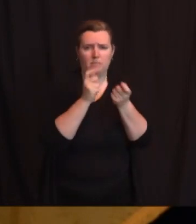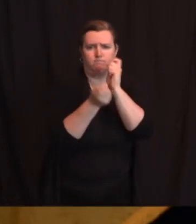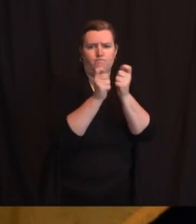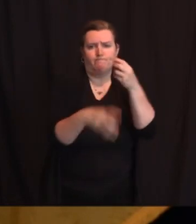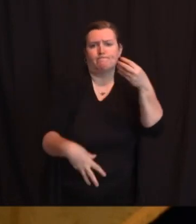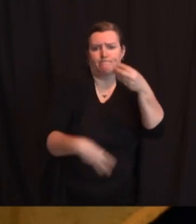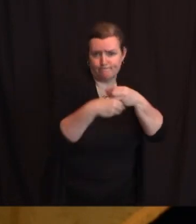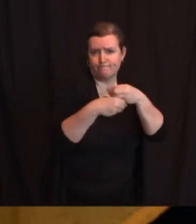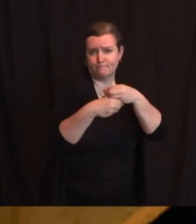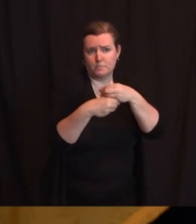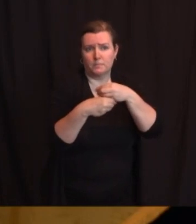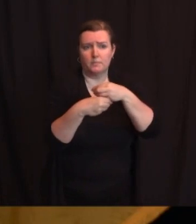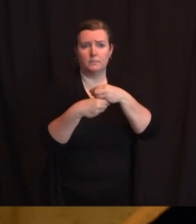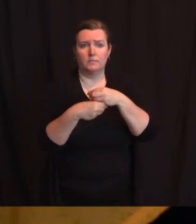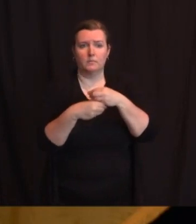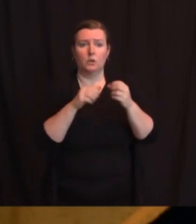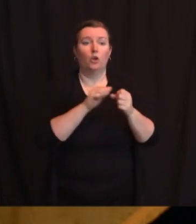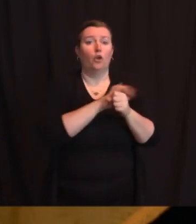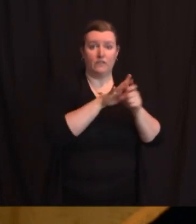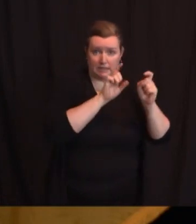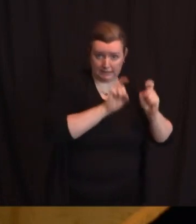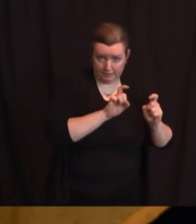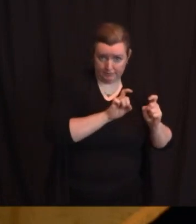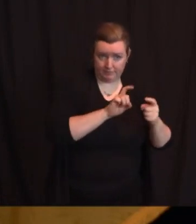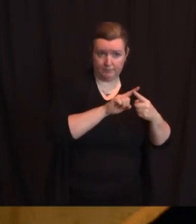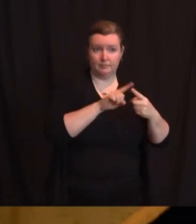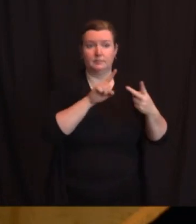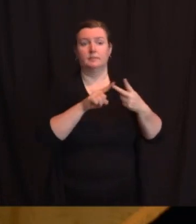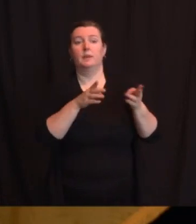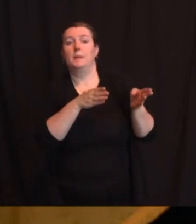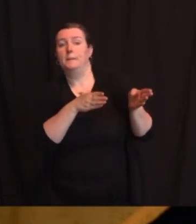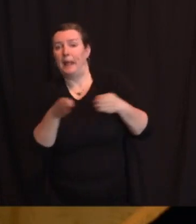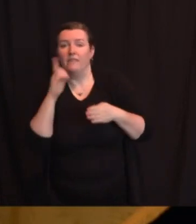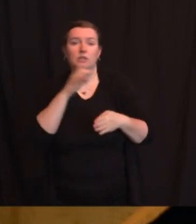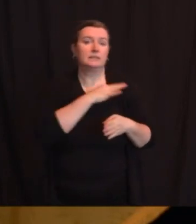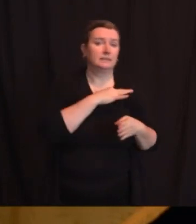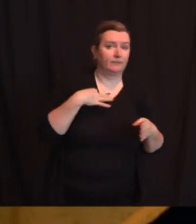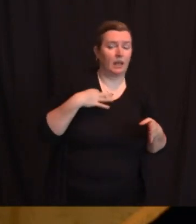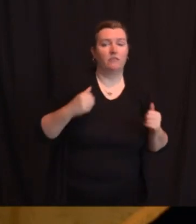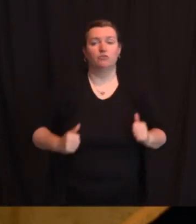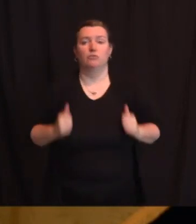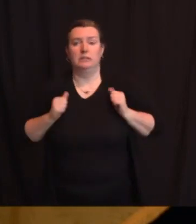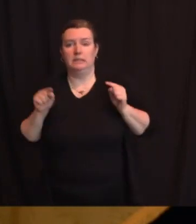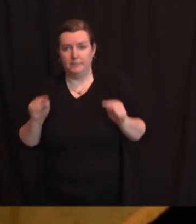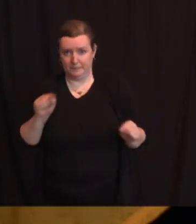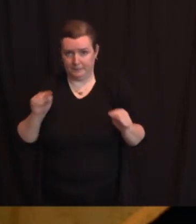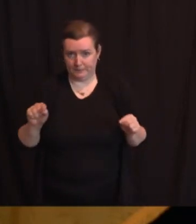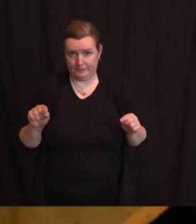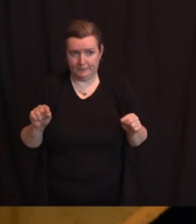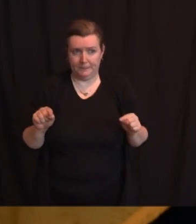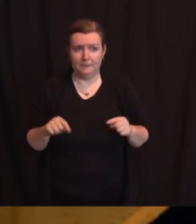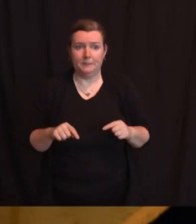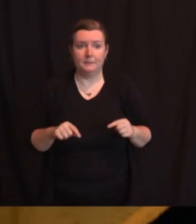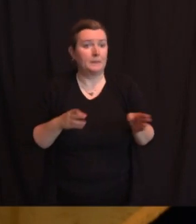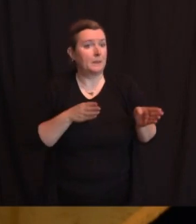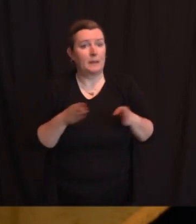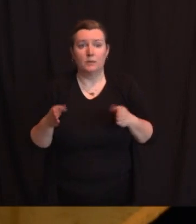plan for all staff and patients and residents. The plan must address testing